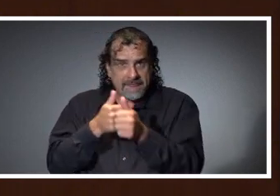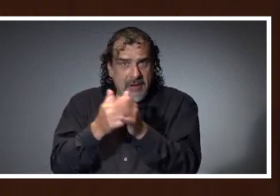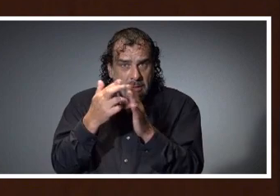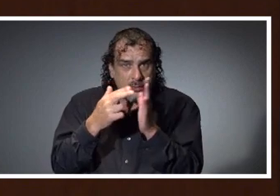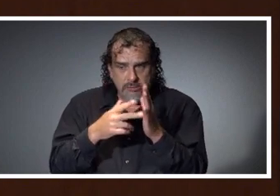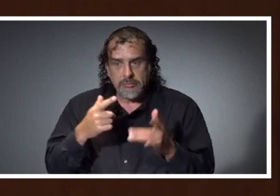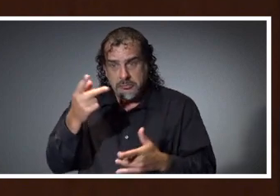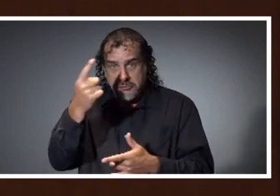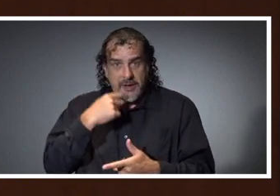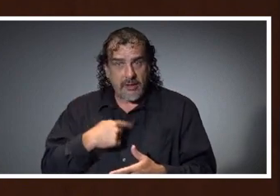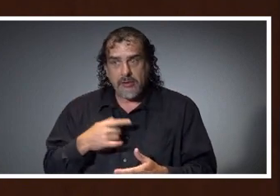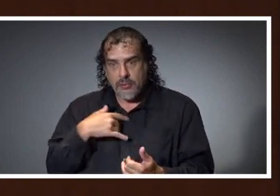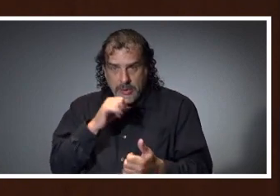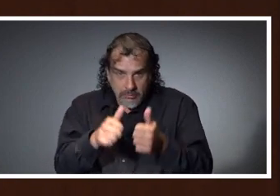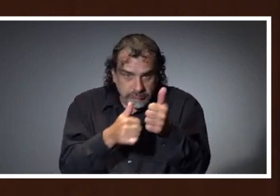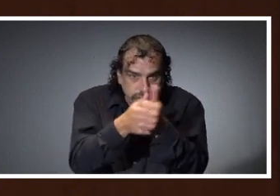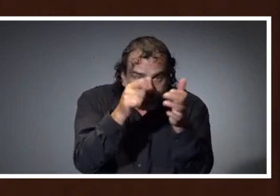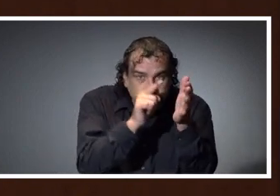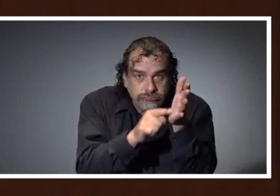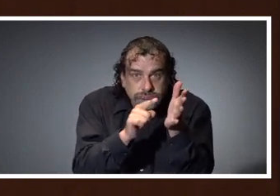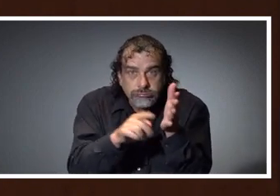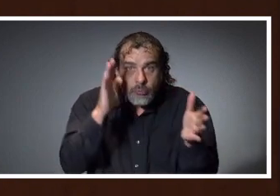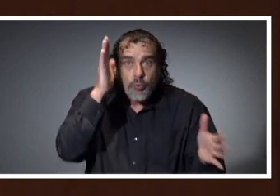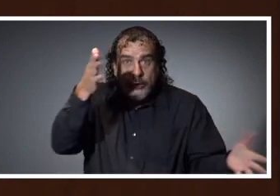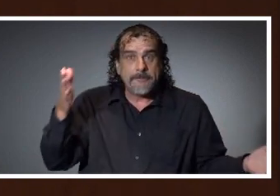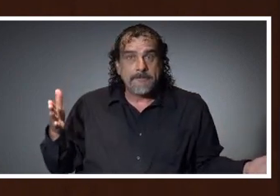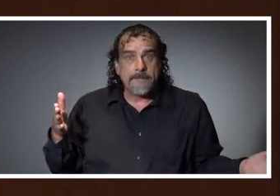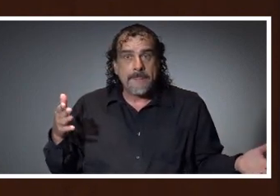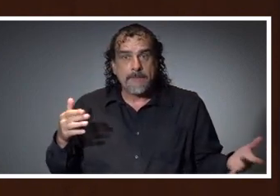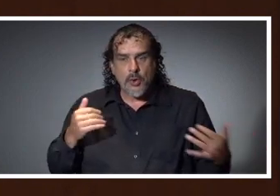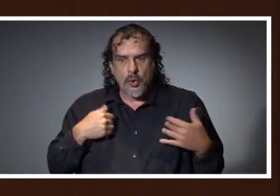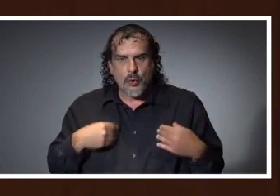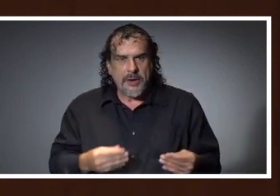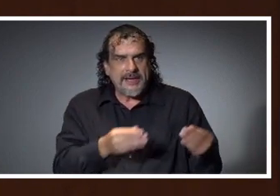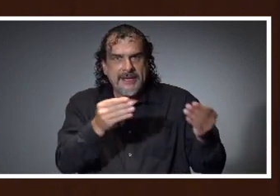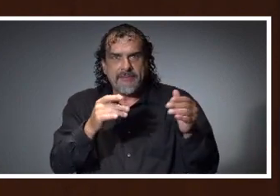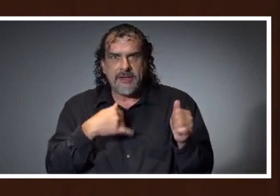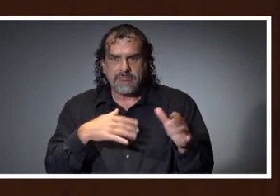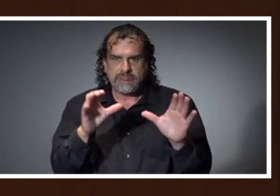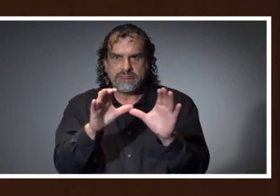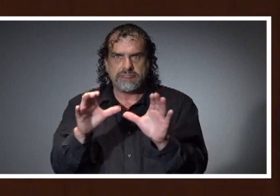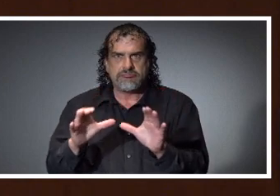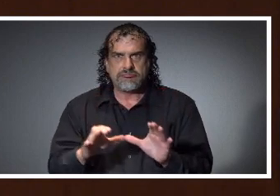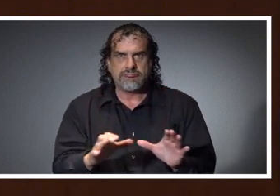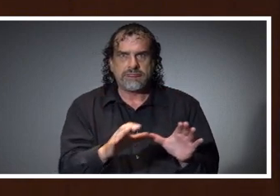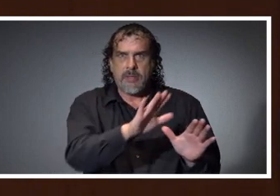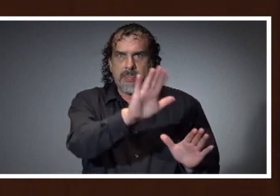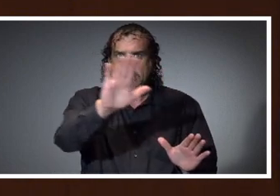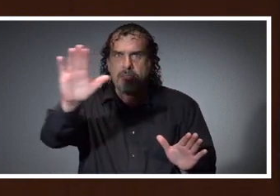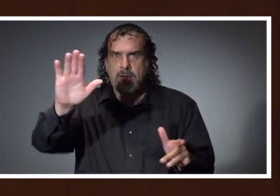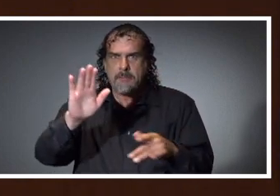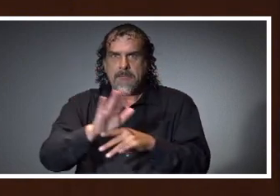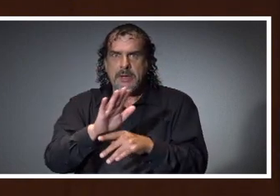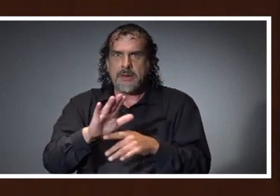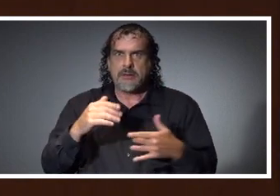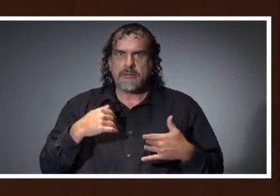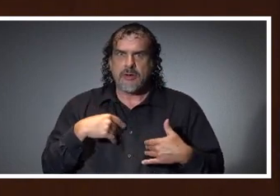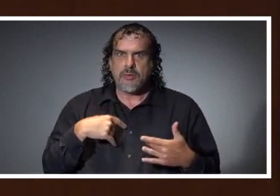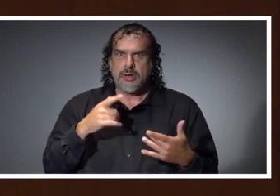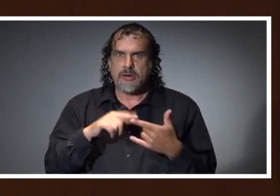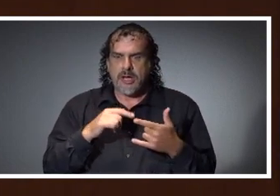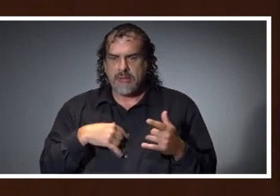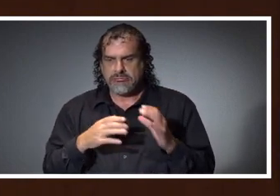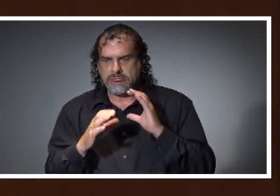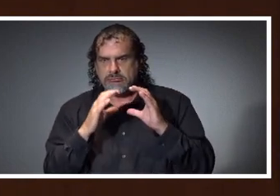complaint and we will follow up with them. We do obviously license the restaurants and we have a little bit more interface with those guys on a regular basis. If you do